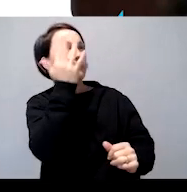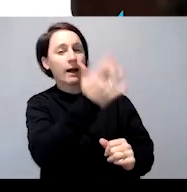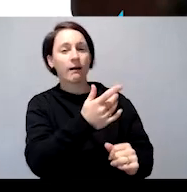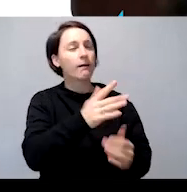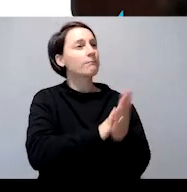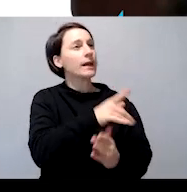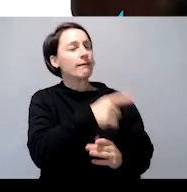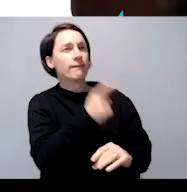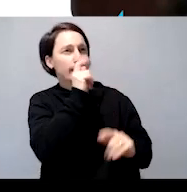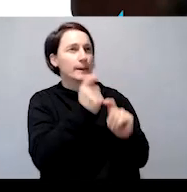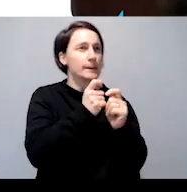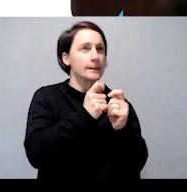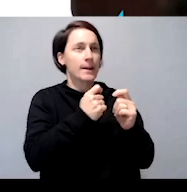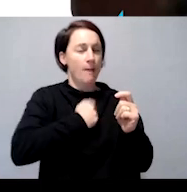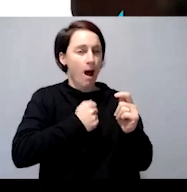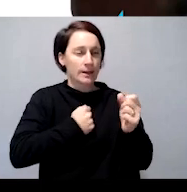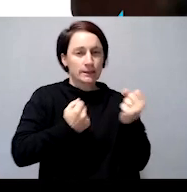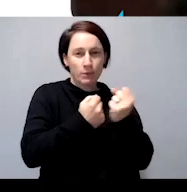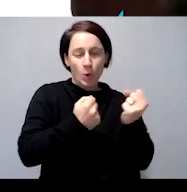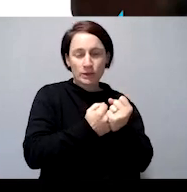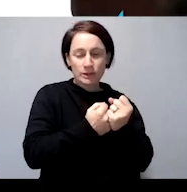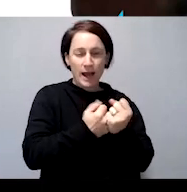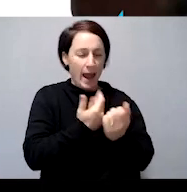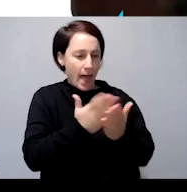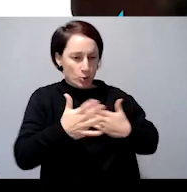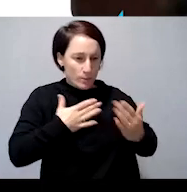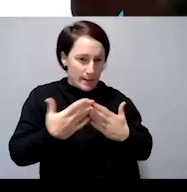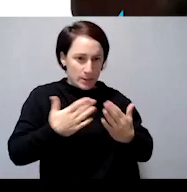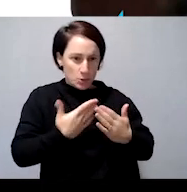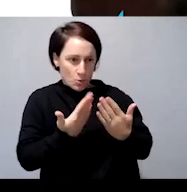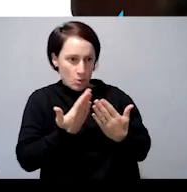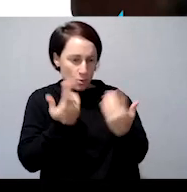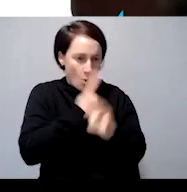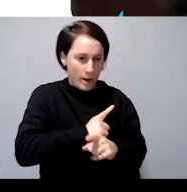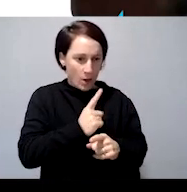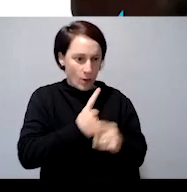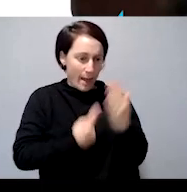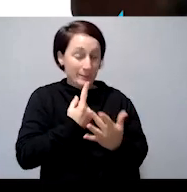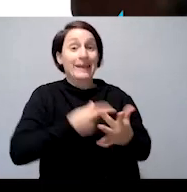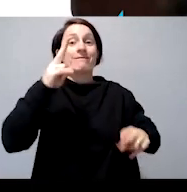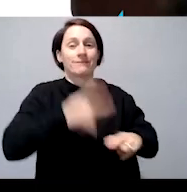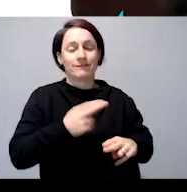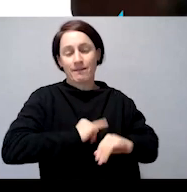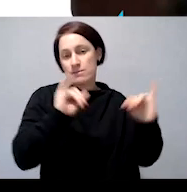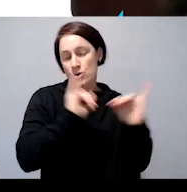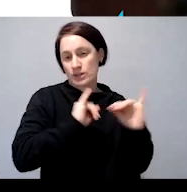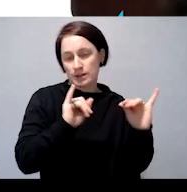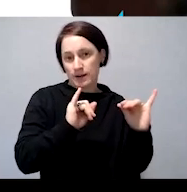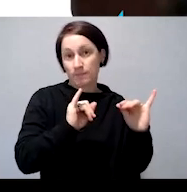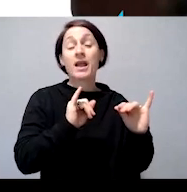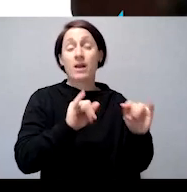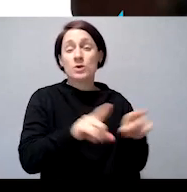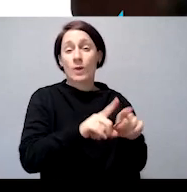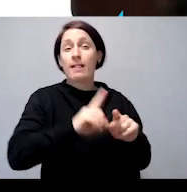the different support needs they need and the different ways they need to manage and navigate those supports with different people in their lives to make sure that they